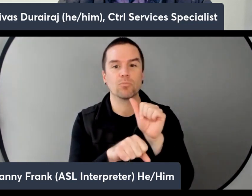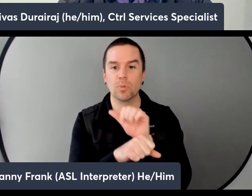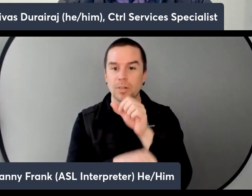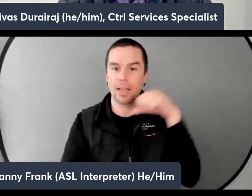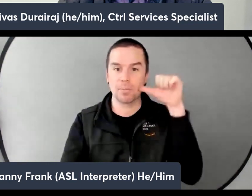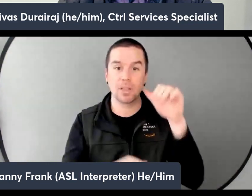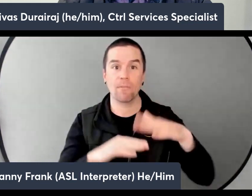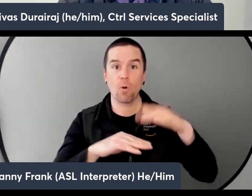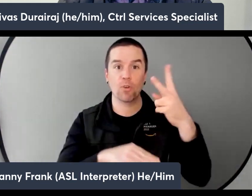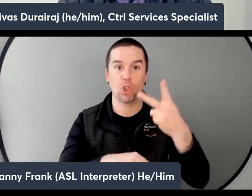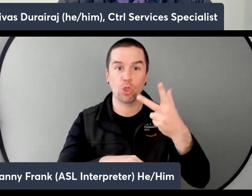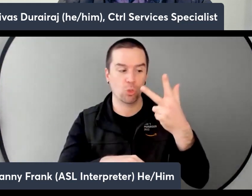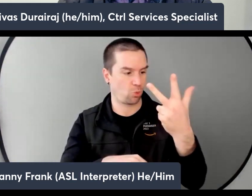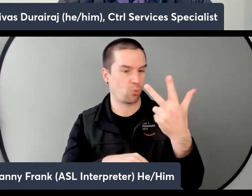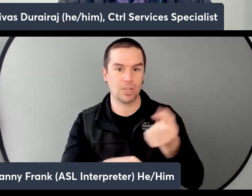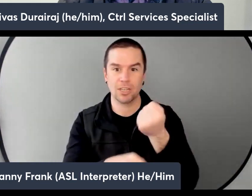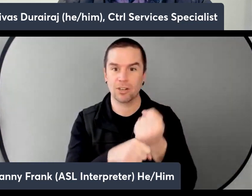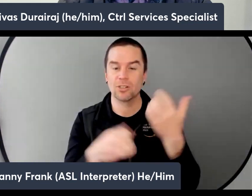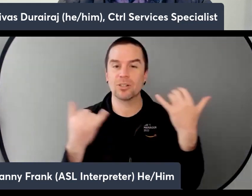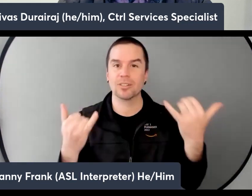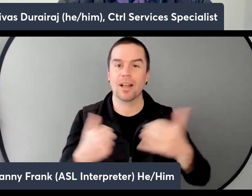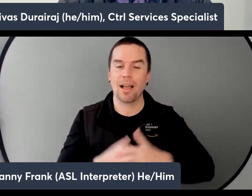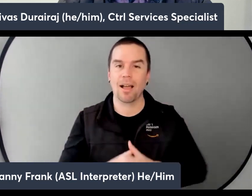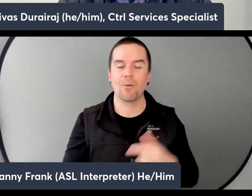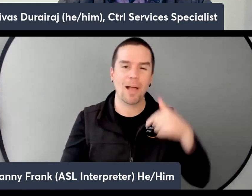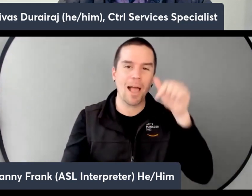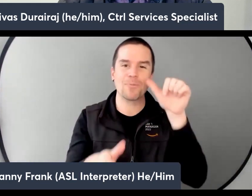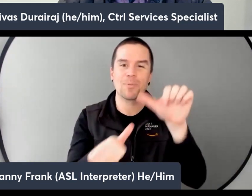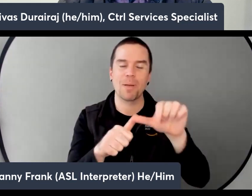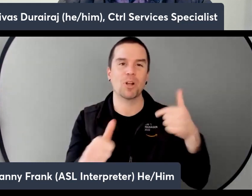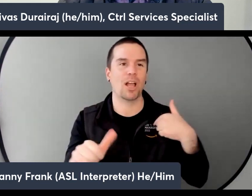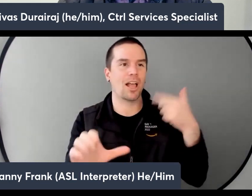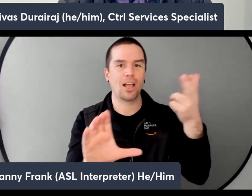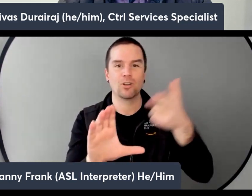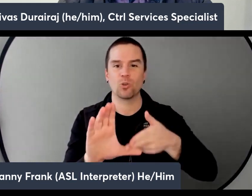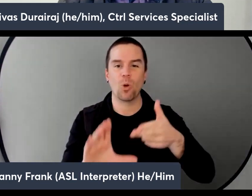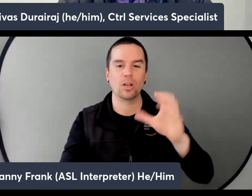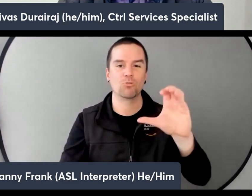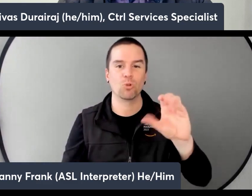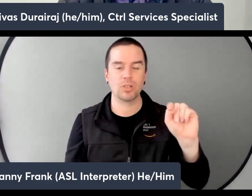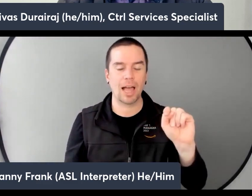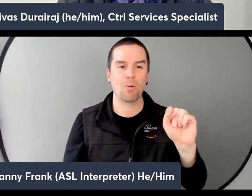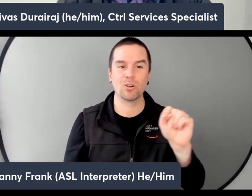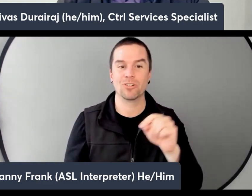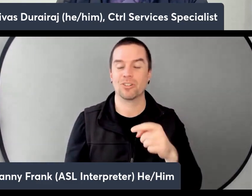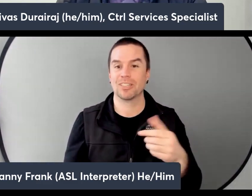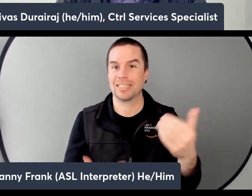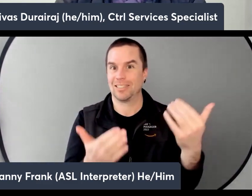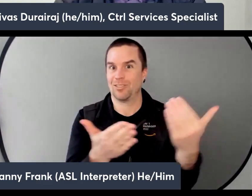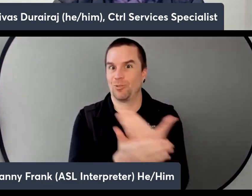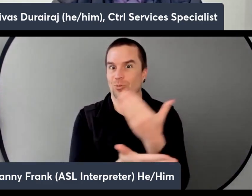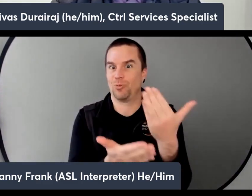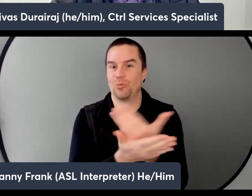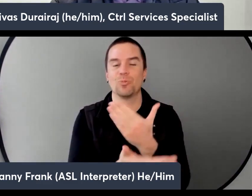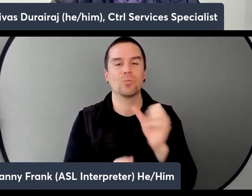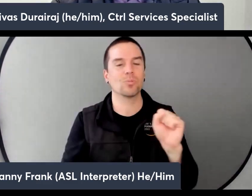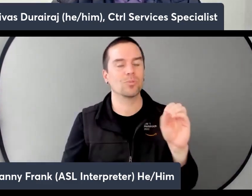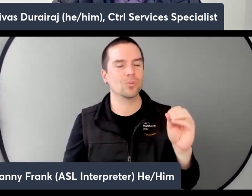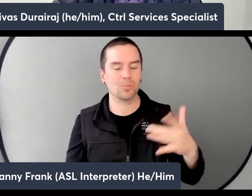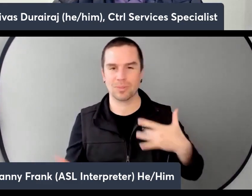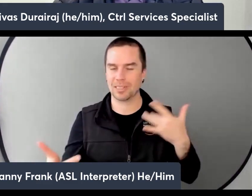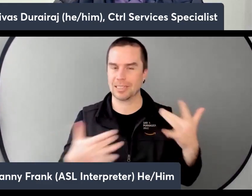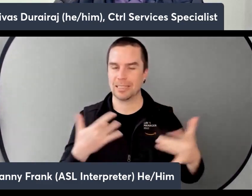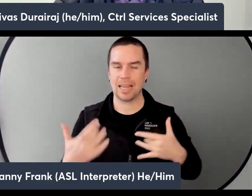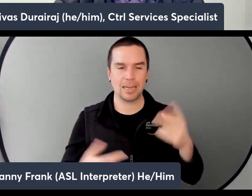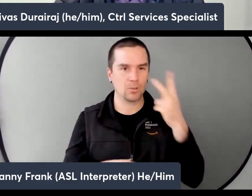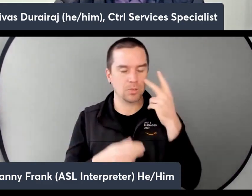over 3 years at this point. I actually remember when I joined, Control Tower was still really new. So it's just exciting to see how big